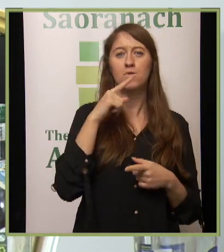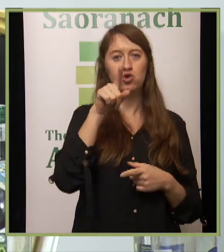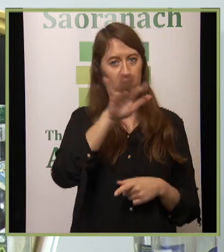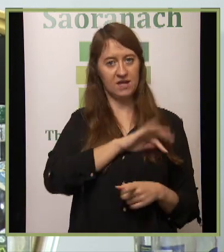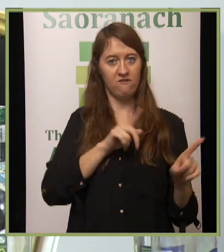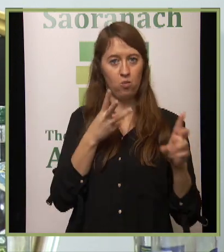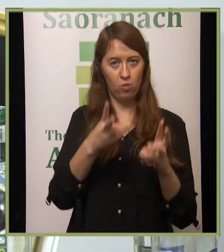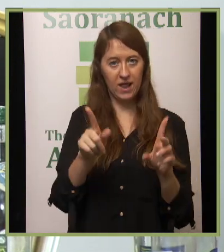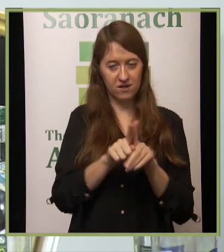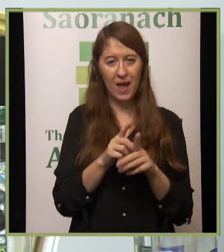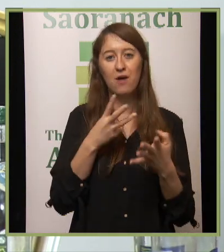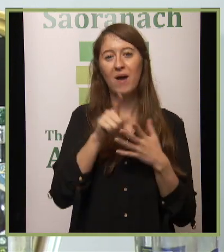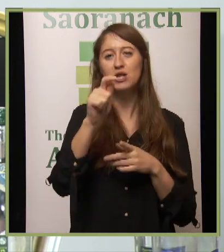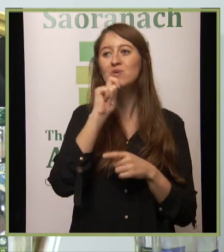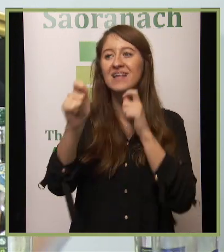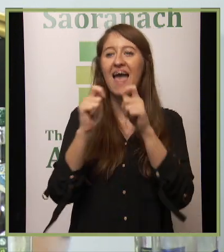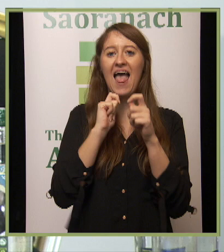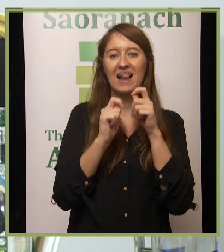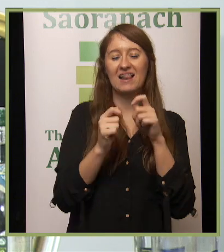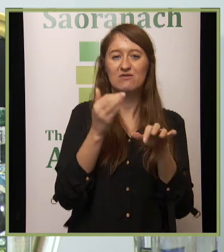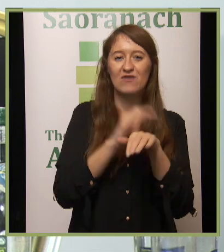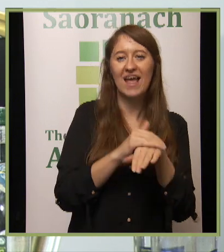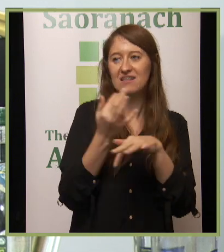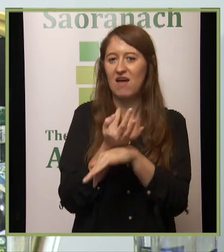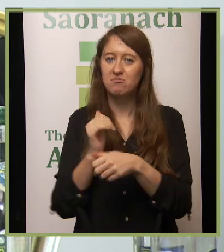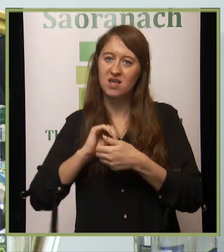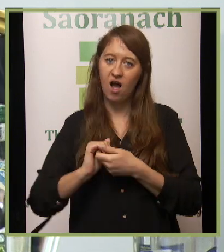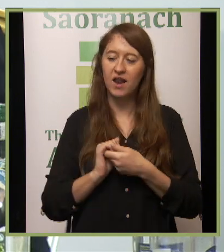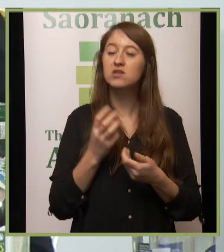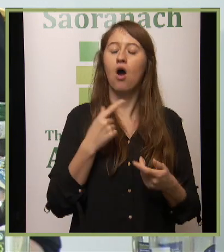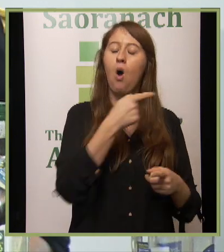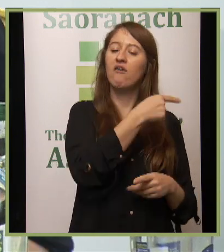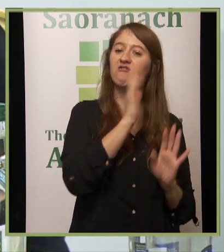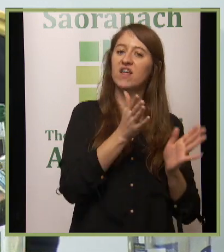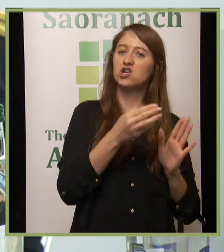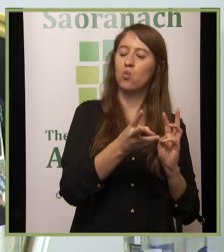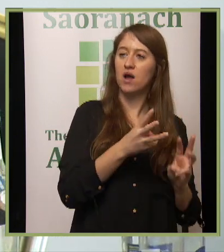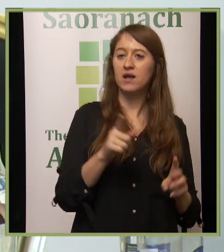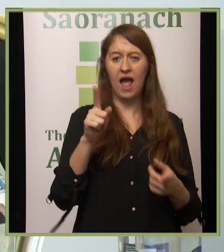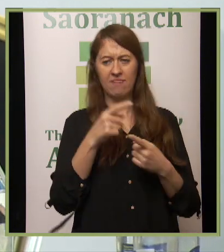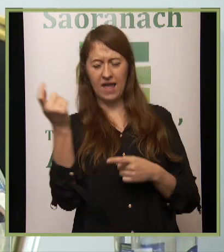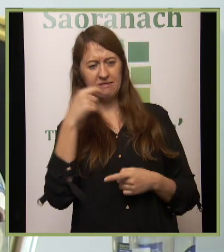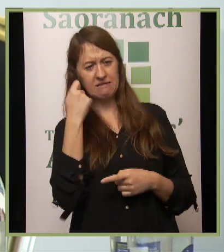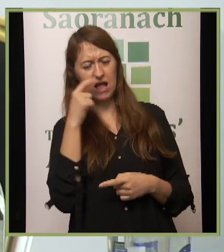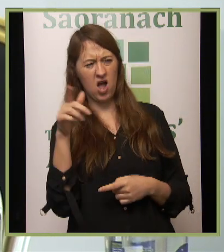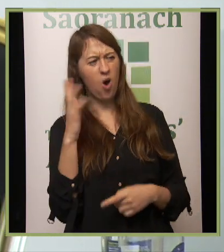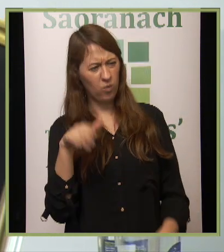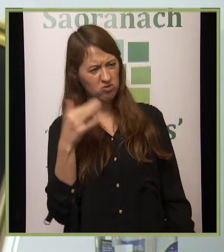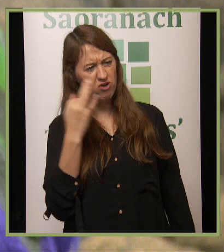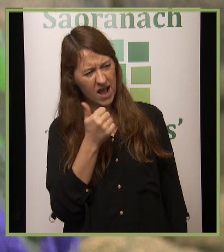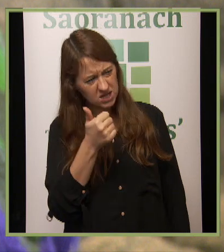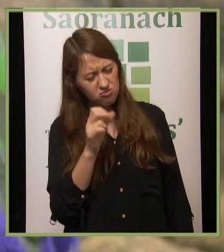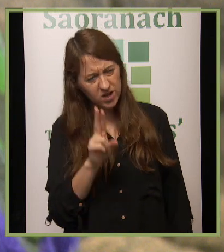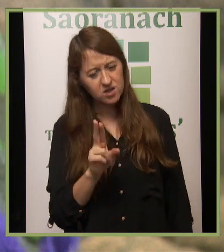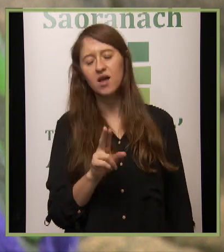your friends and families and colleagues, oh yeah, we finished that work. And they'll go, but we're grand, aren't we? And